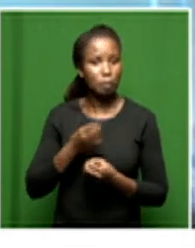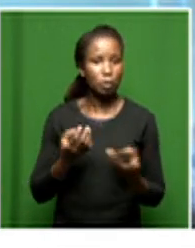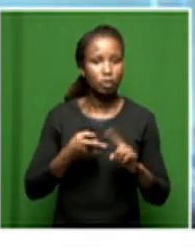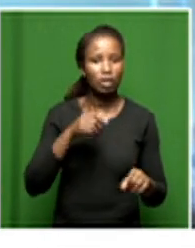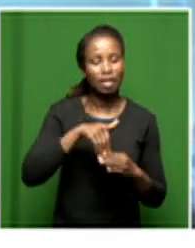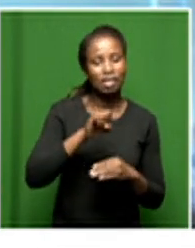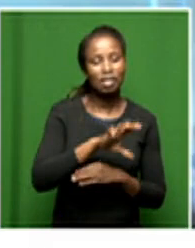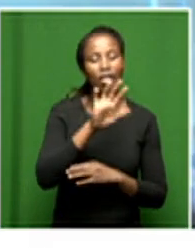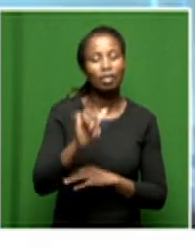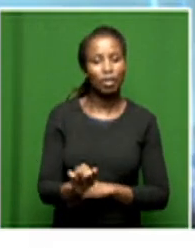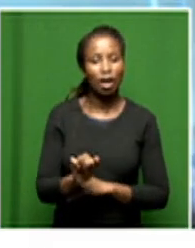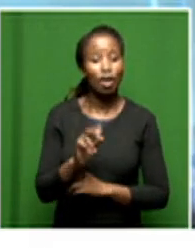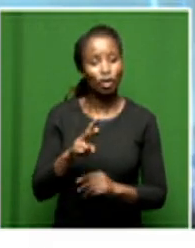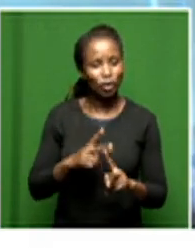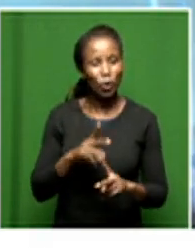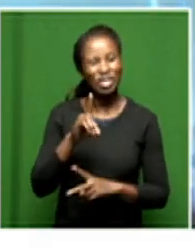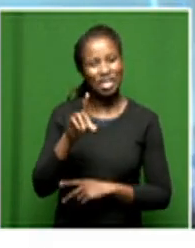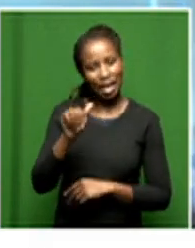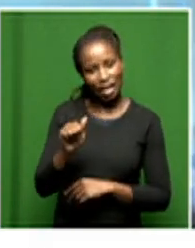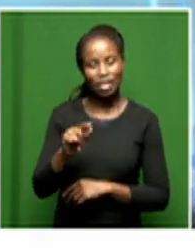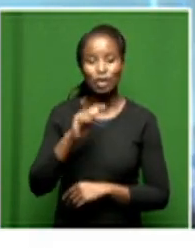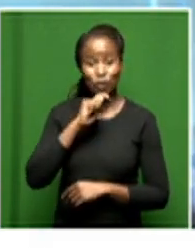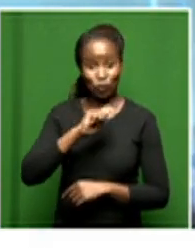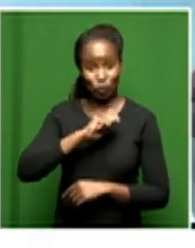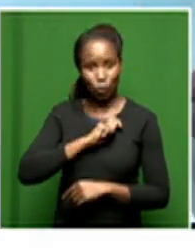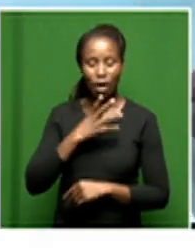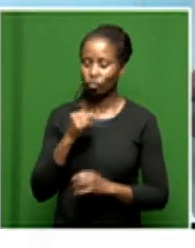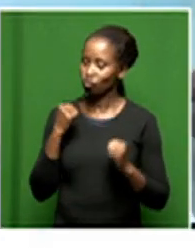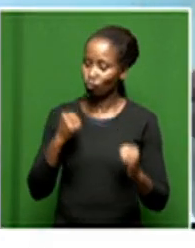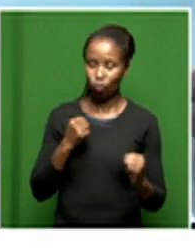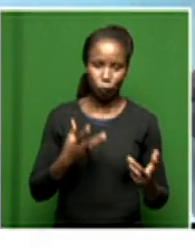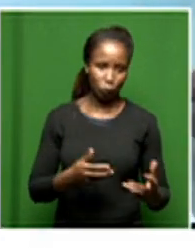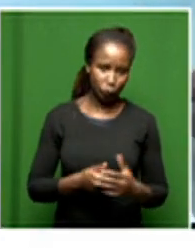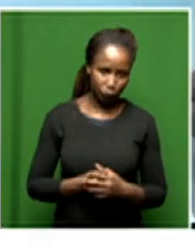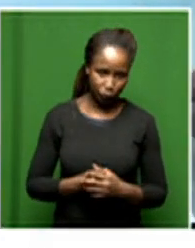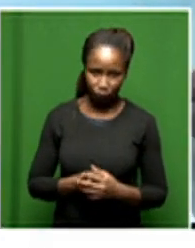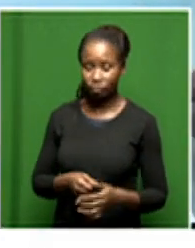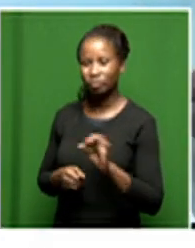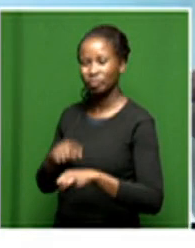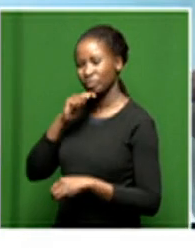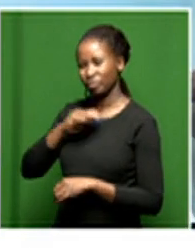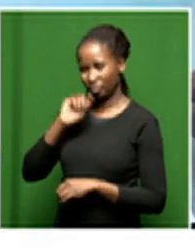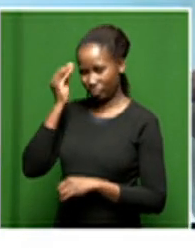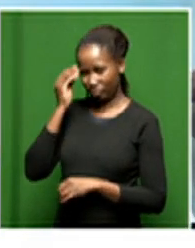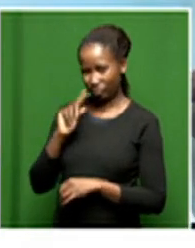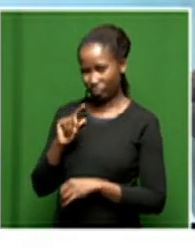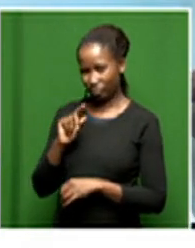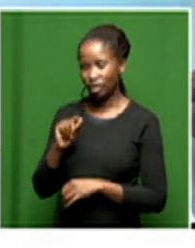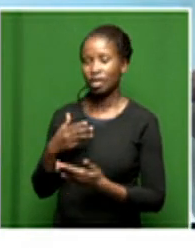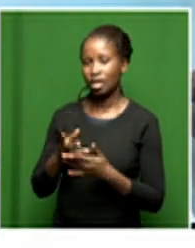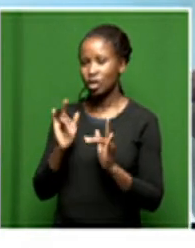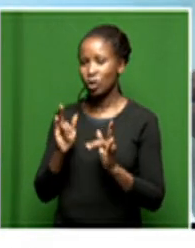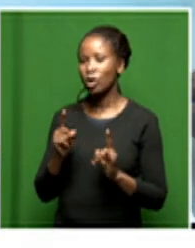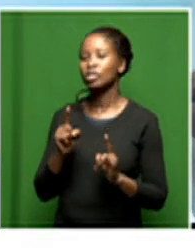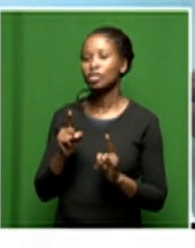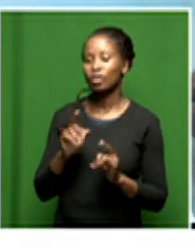that's obviously where the DA is traditionally the strongest. And that's going to be an interesting one to watch for the upcoming local